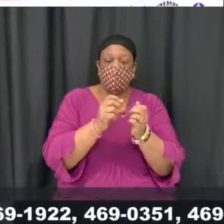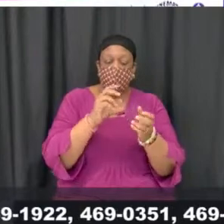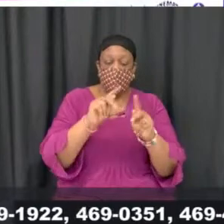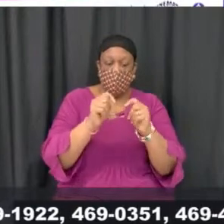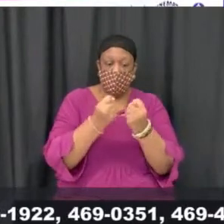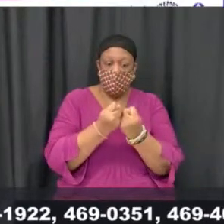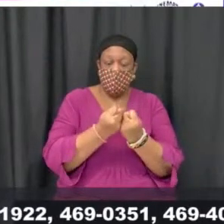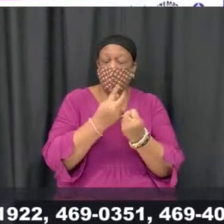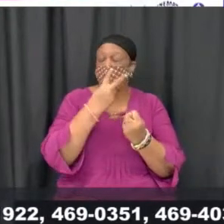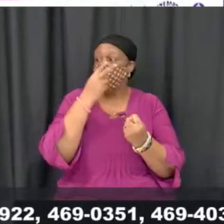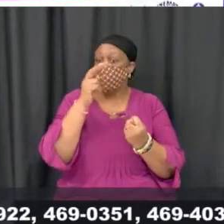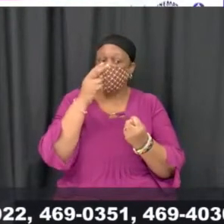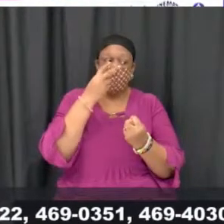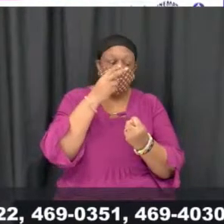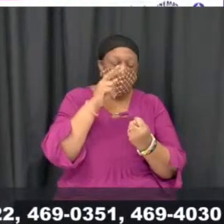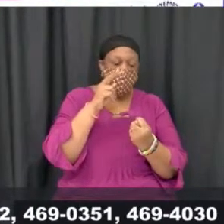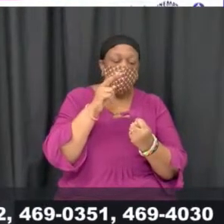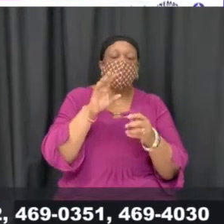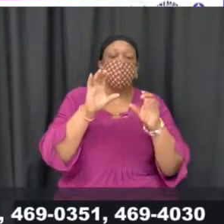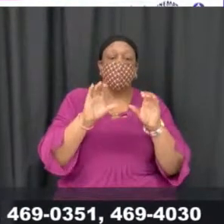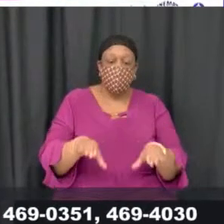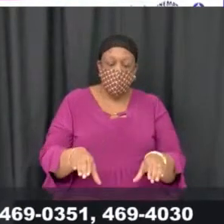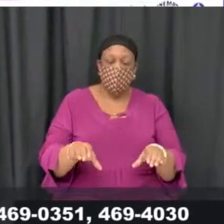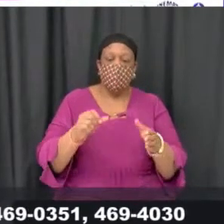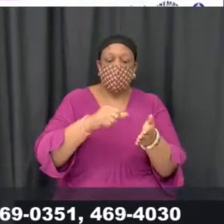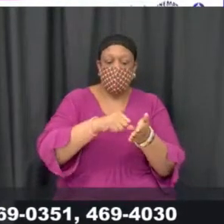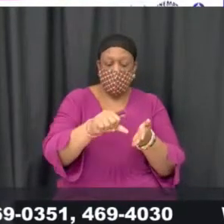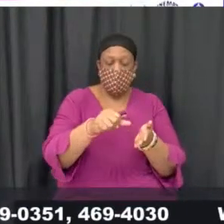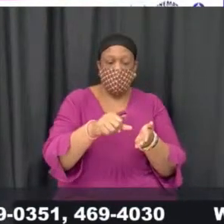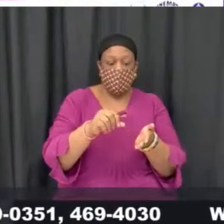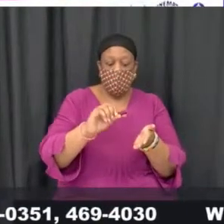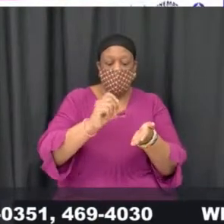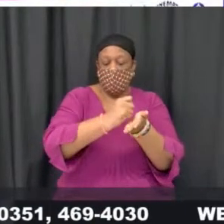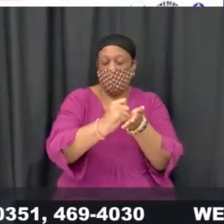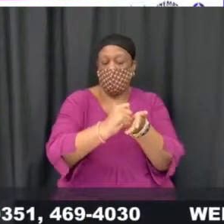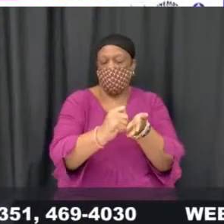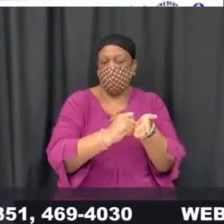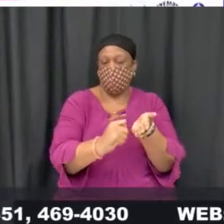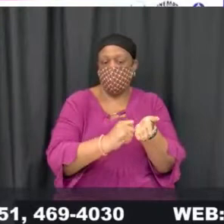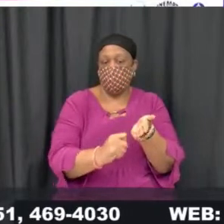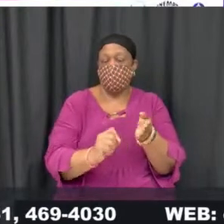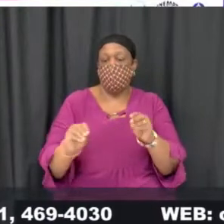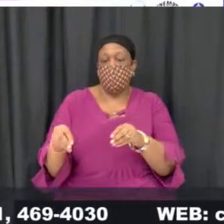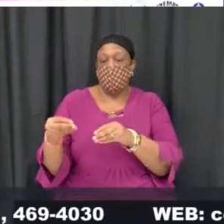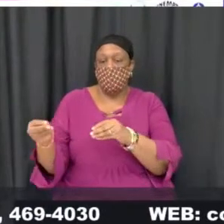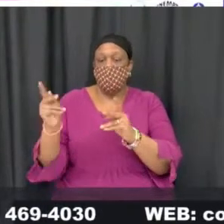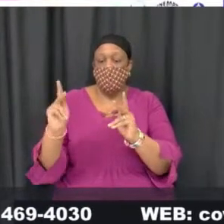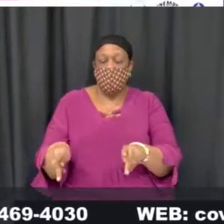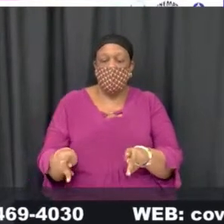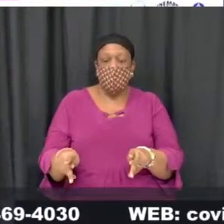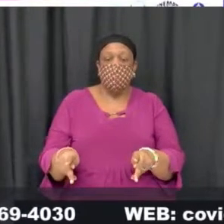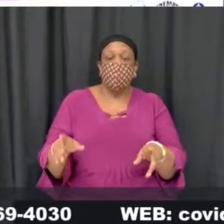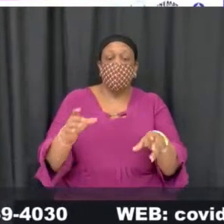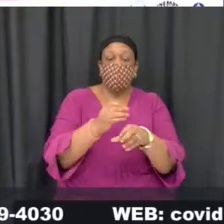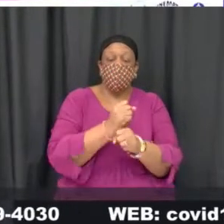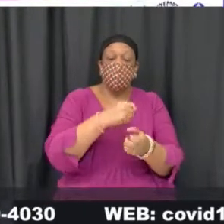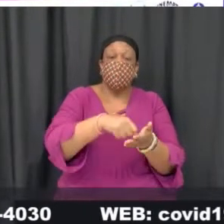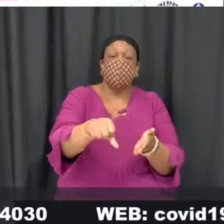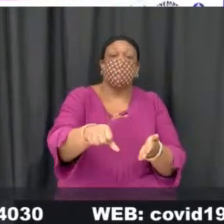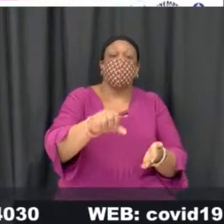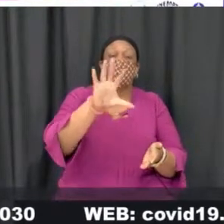of the COVID-19 Act. These fixed penalty notices carries fines up to $500